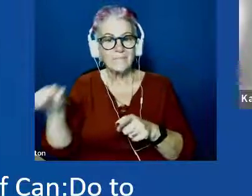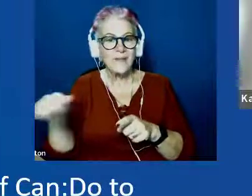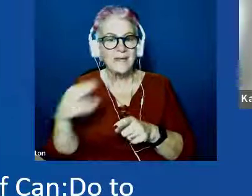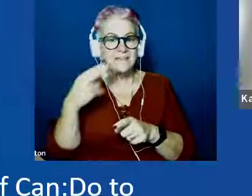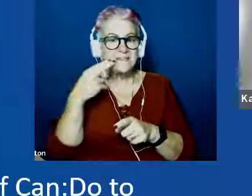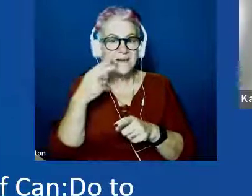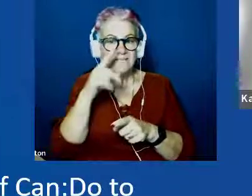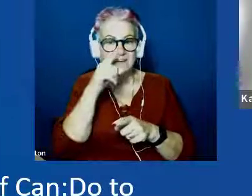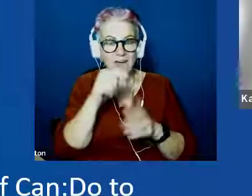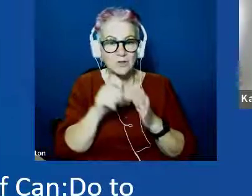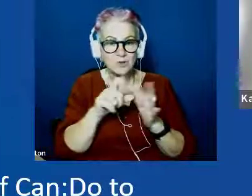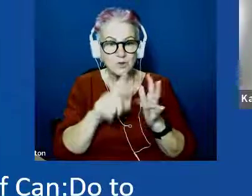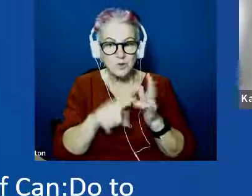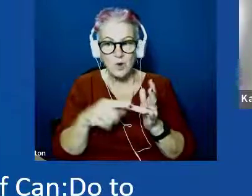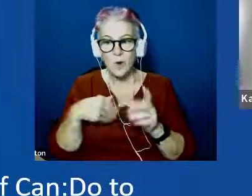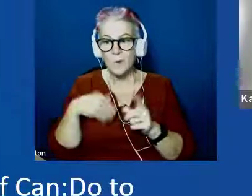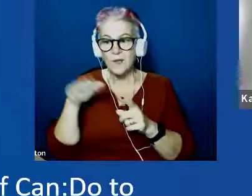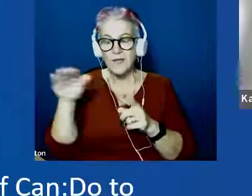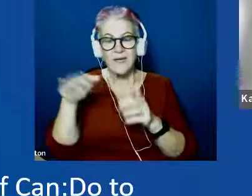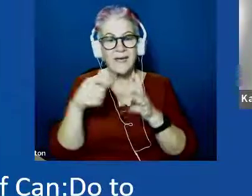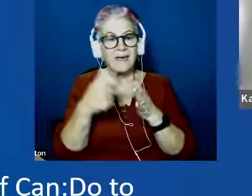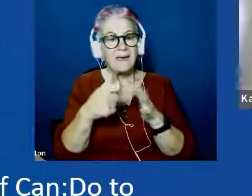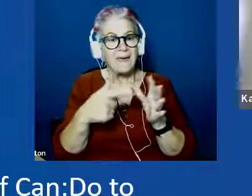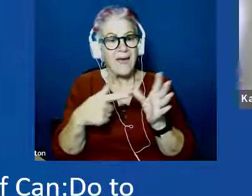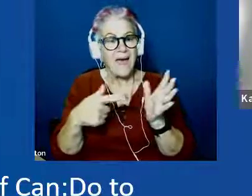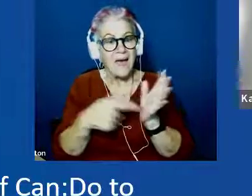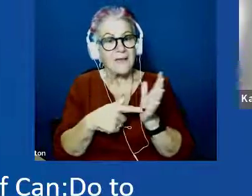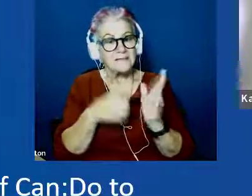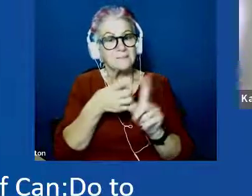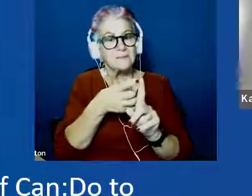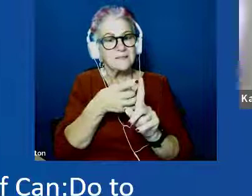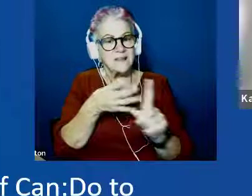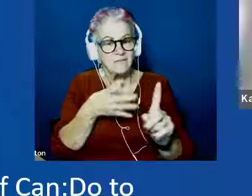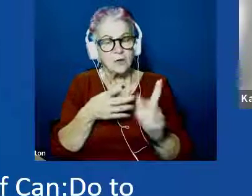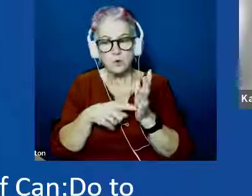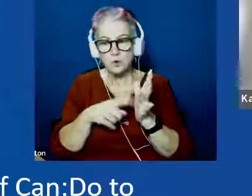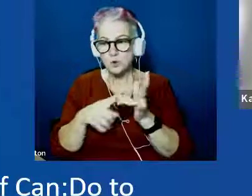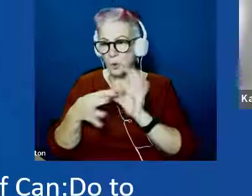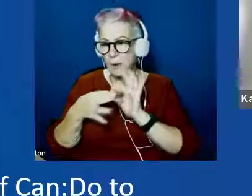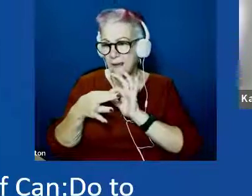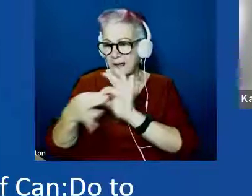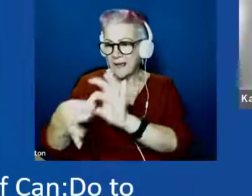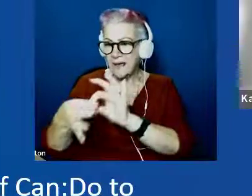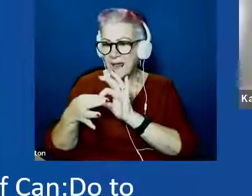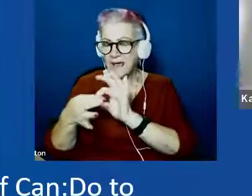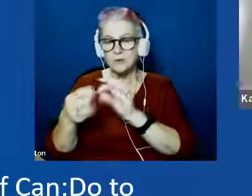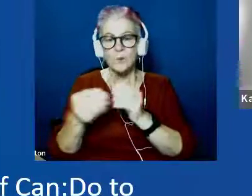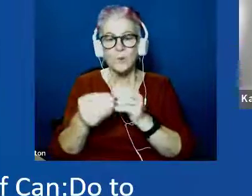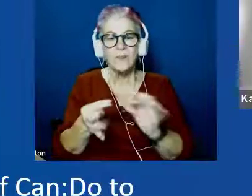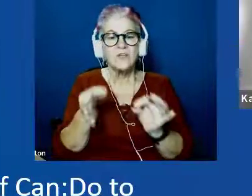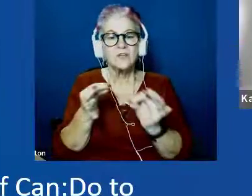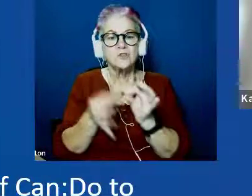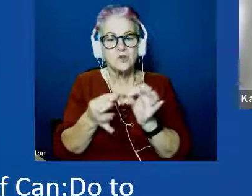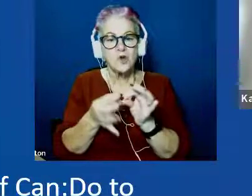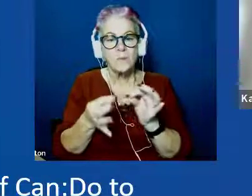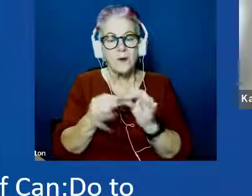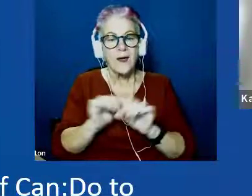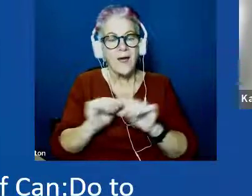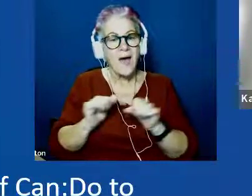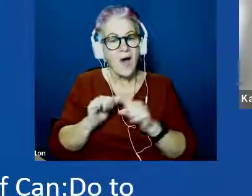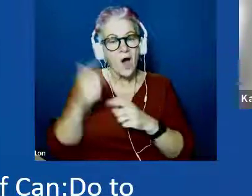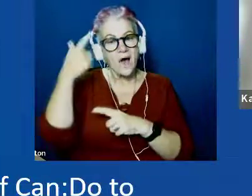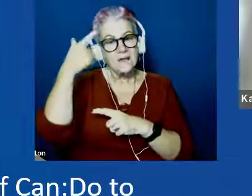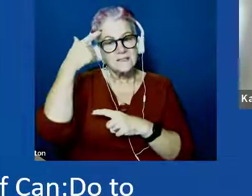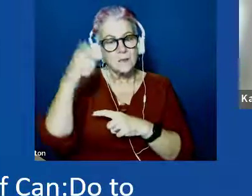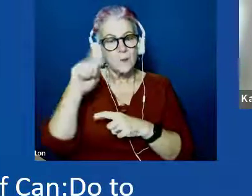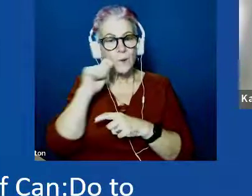out to Kat specifically to really to connect with an interpreter. So our idea was that we